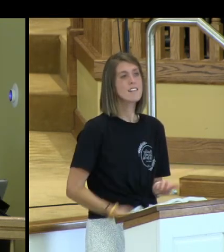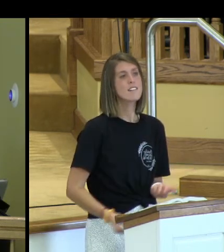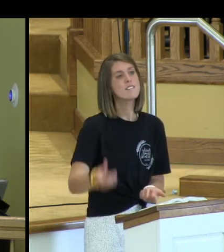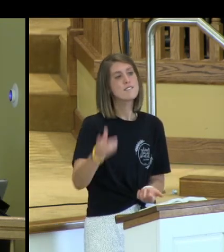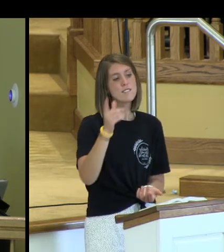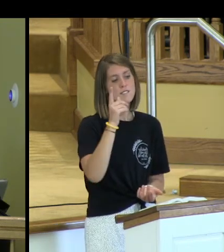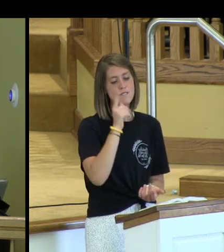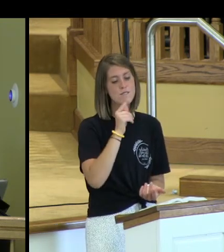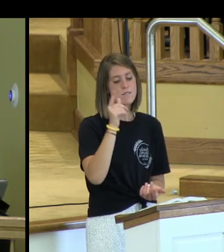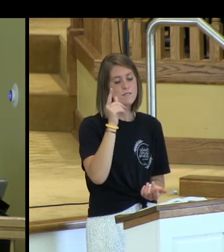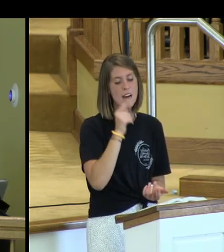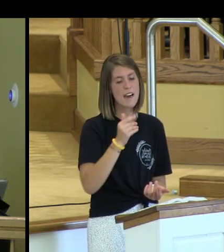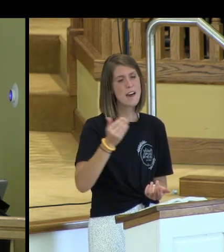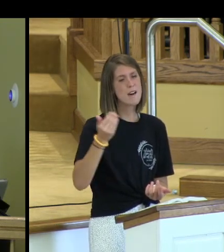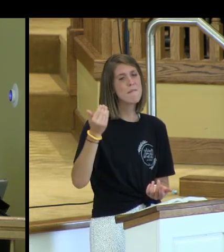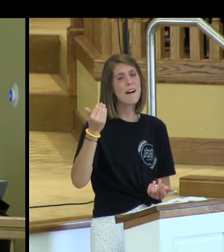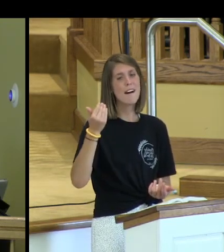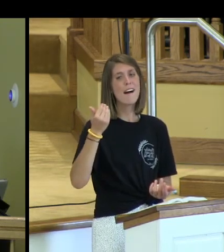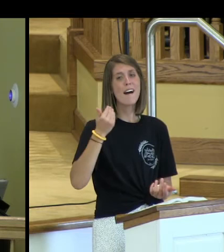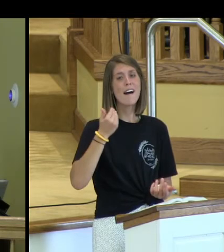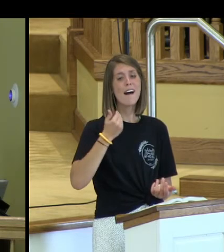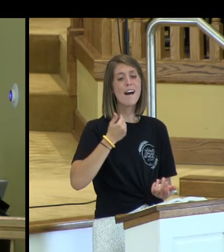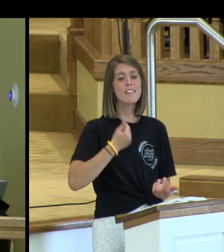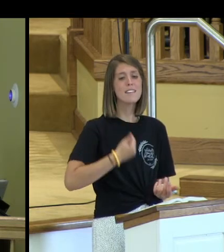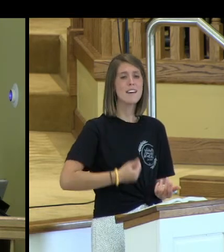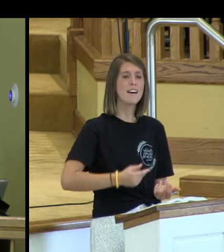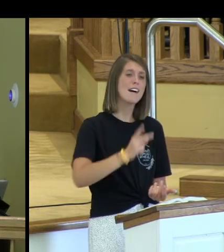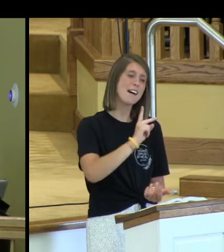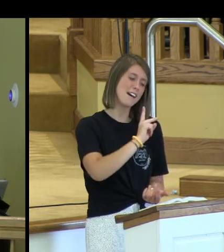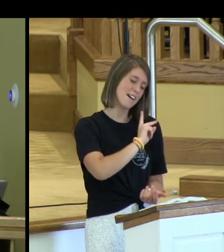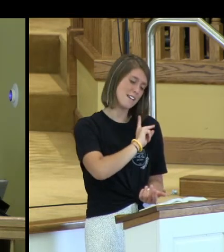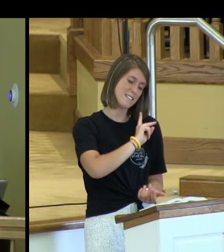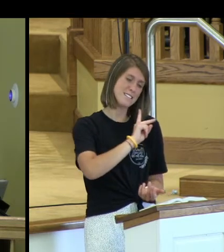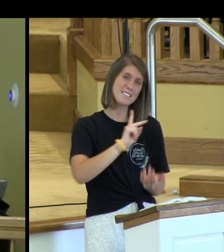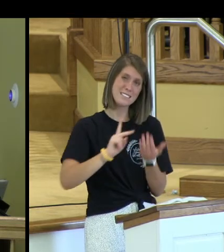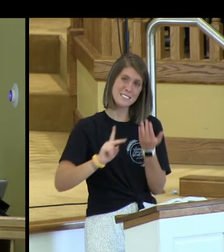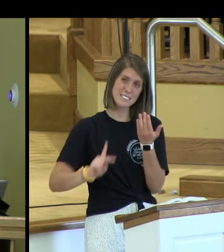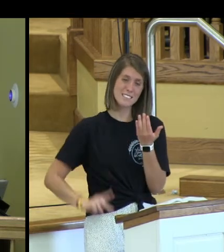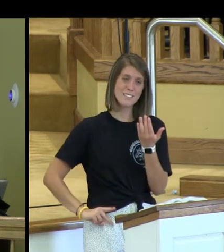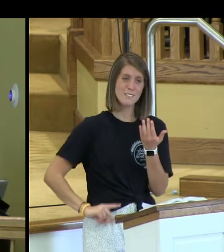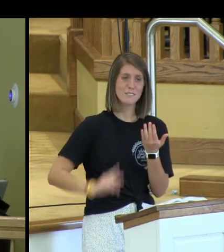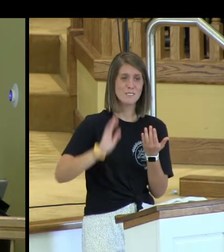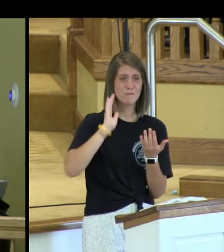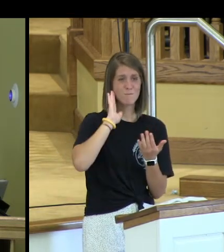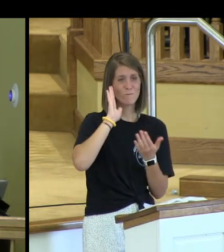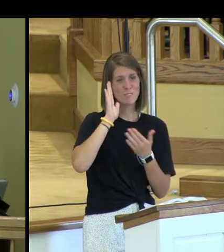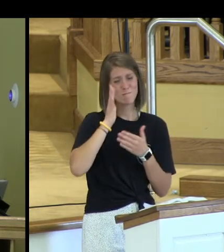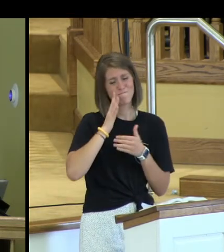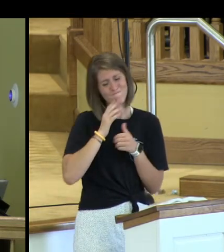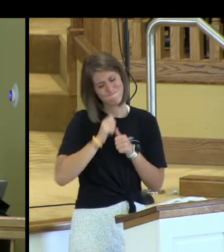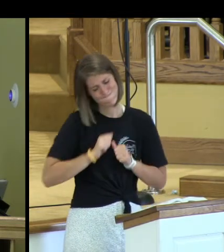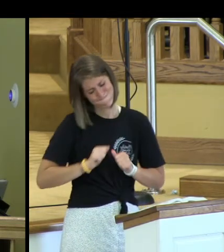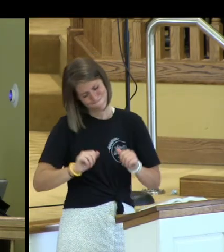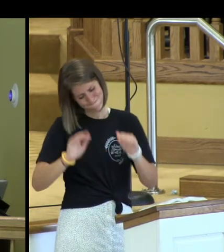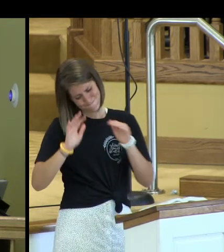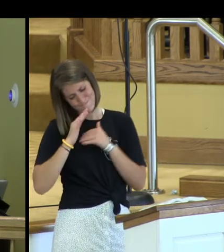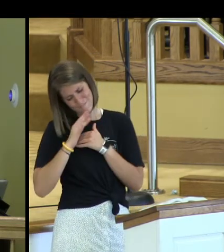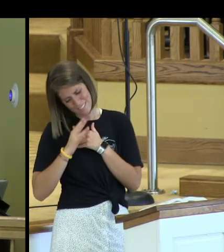I? Who am I that a king would bleed